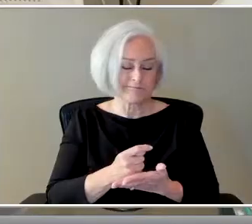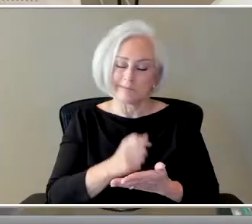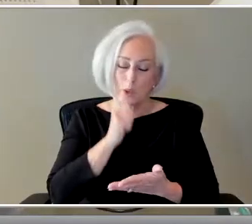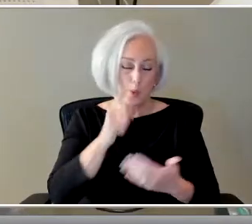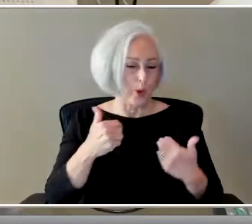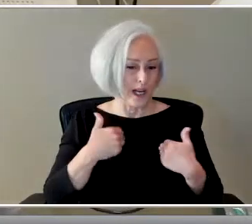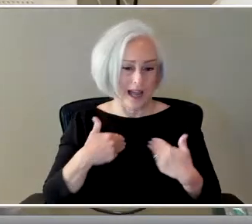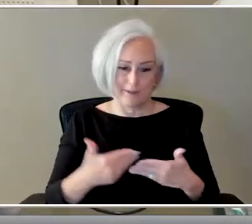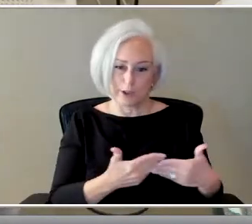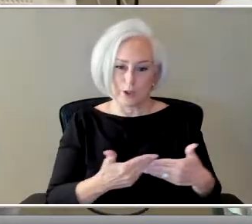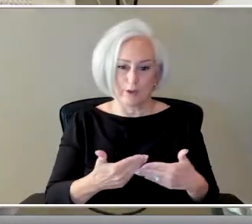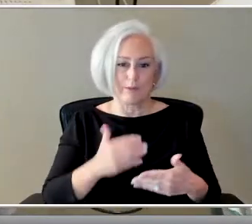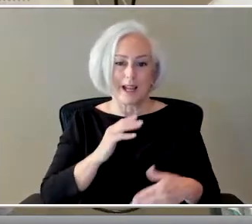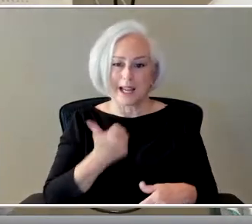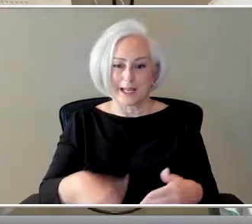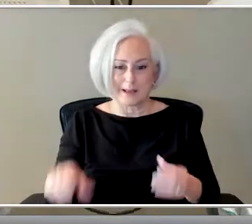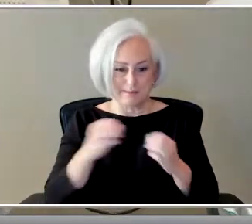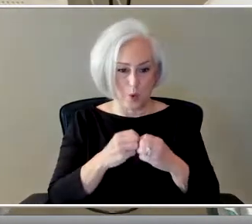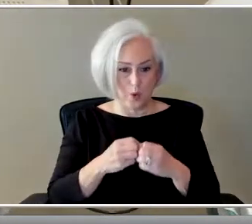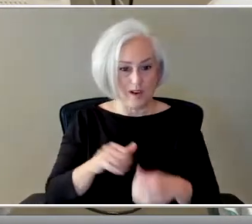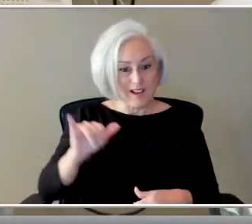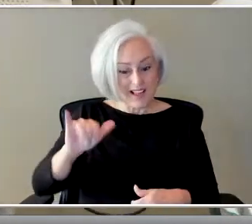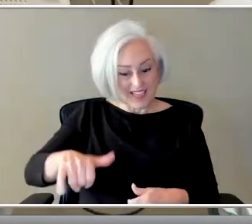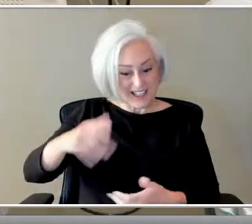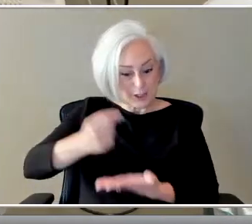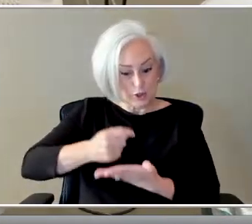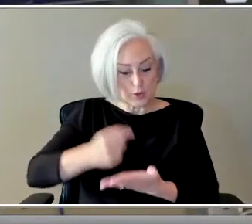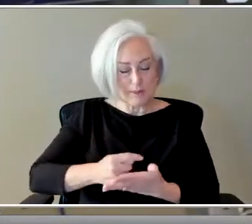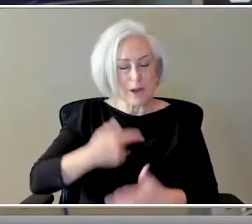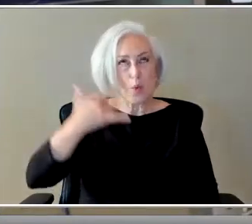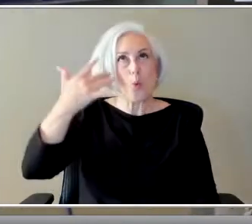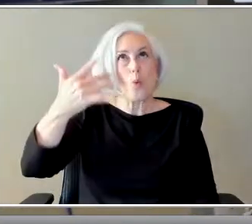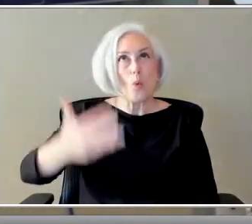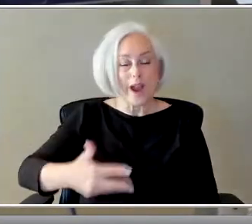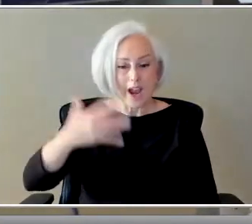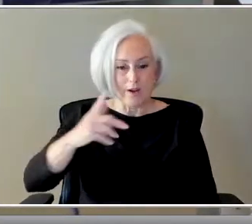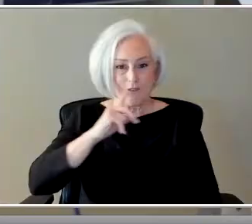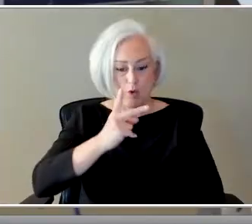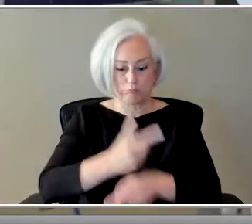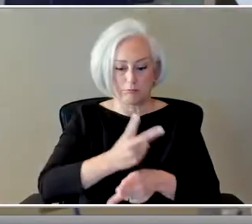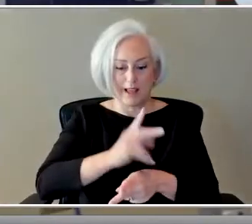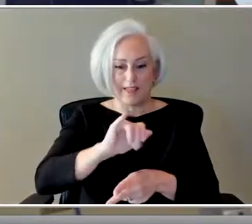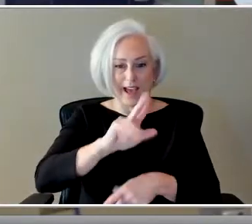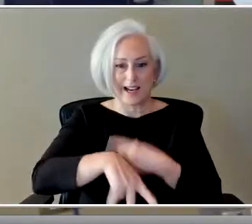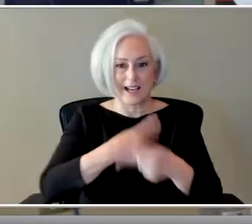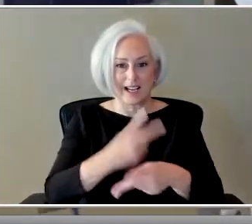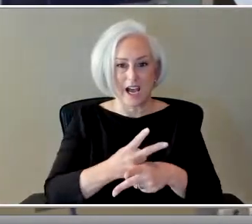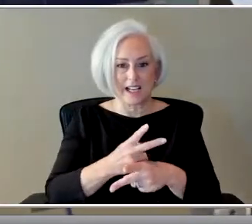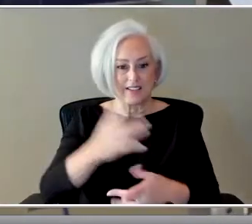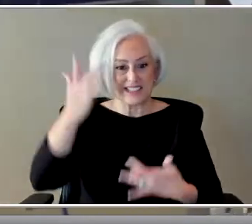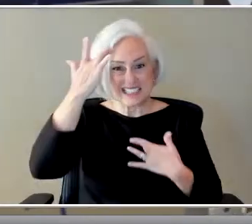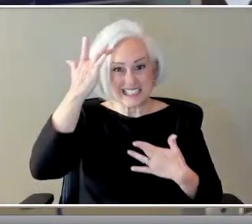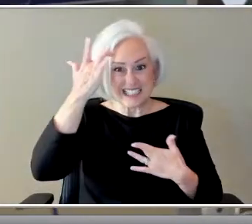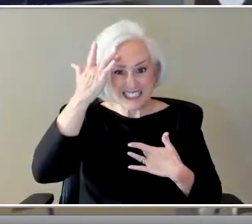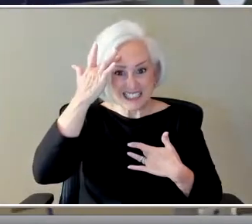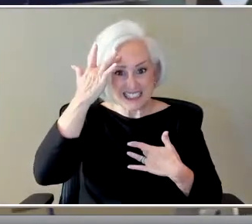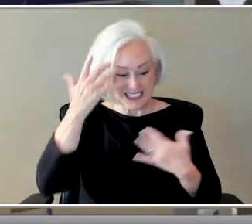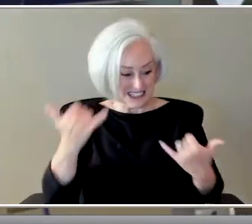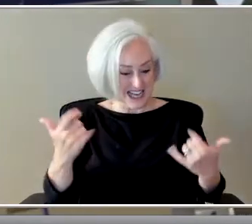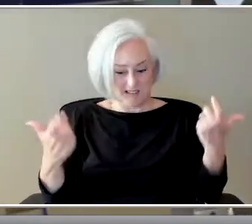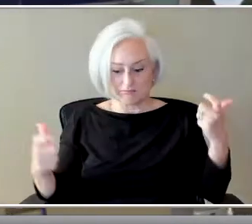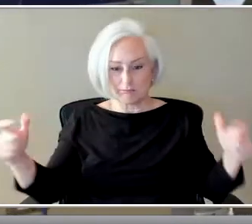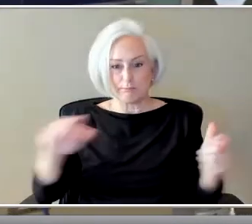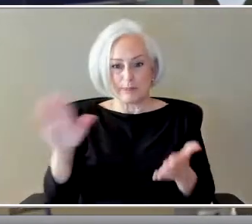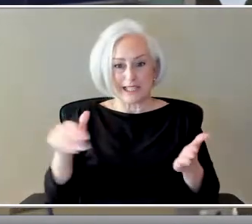very rare in the United States for treating this kind of disease. Now we have the largest center in North America. We treat more